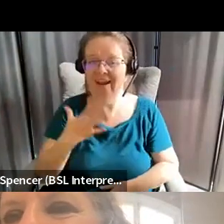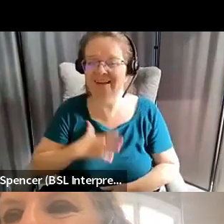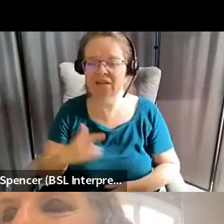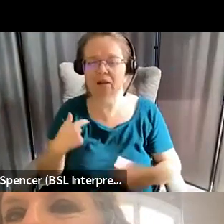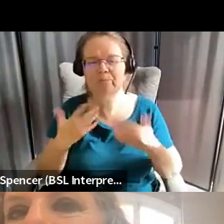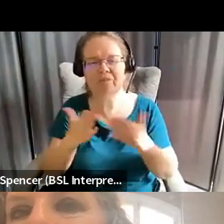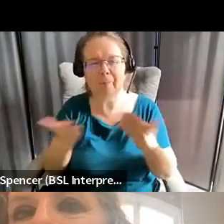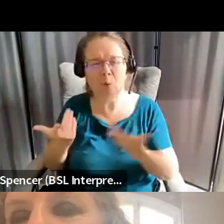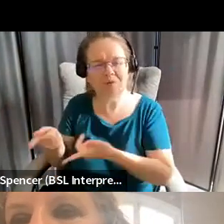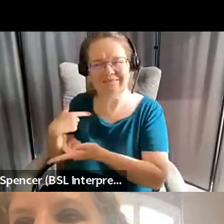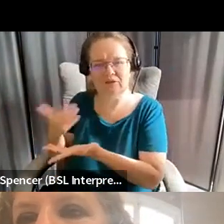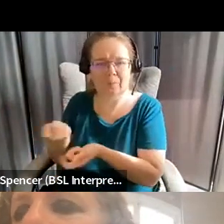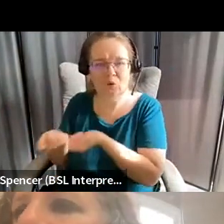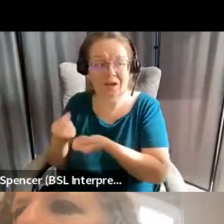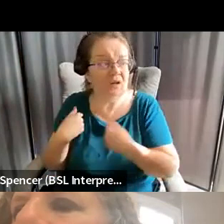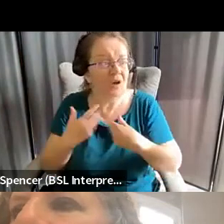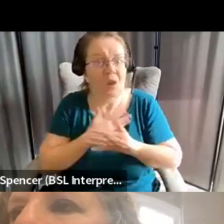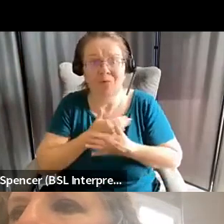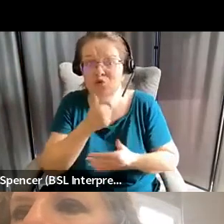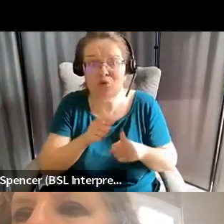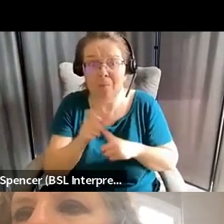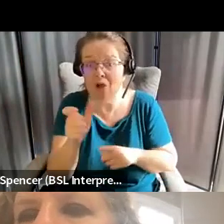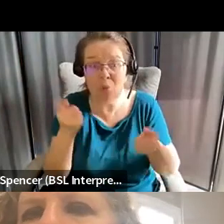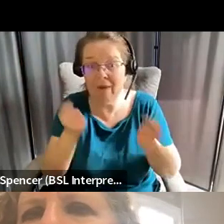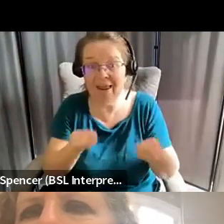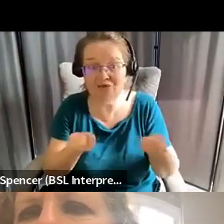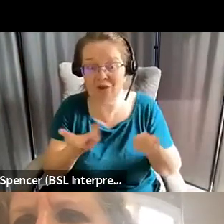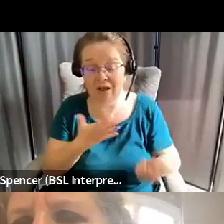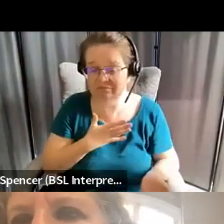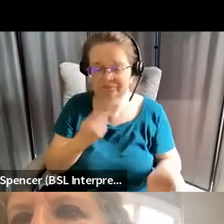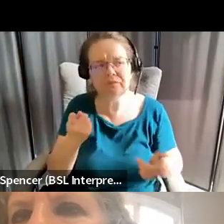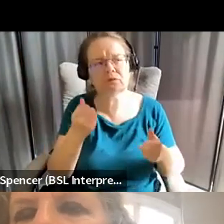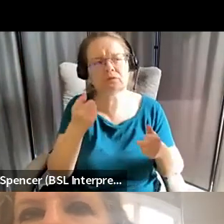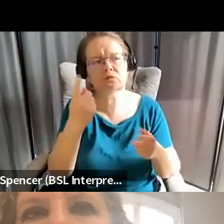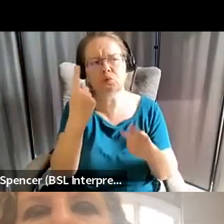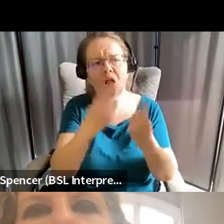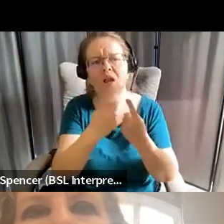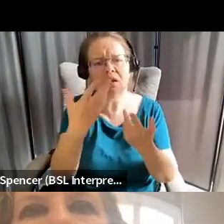feel more in control. But I'd love to use a password manager. The only other thing that works sometimes